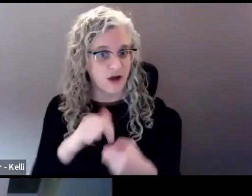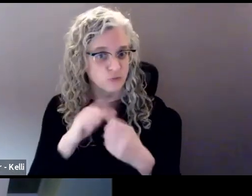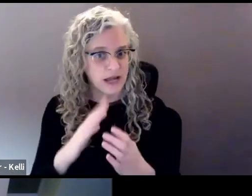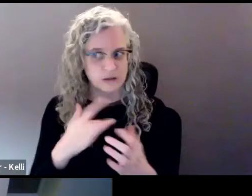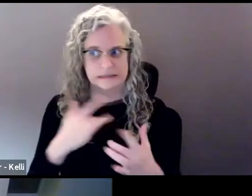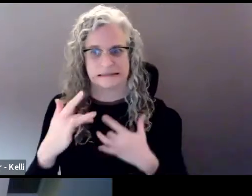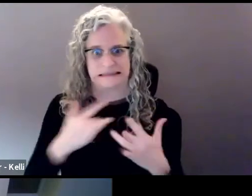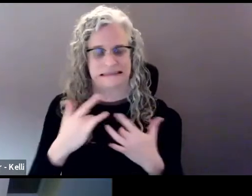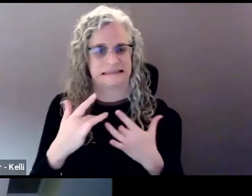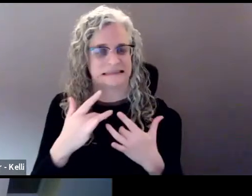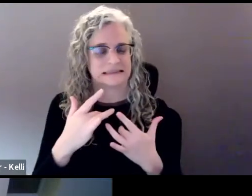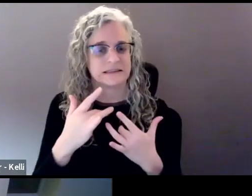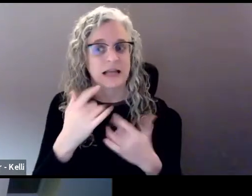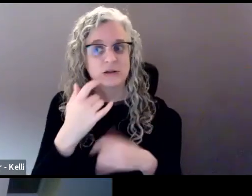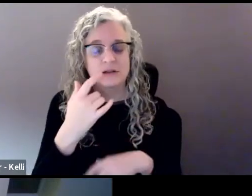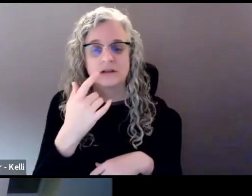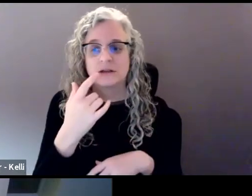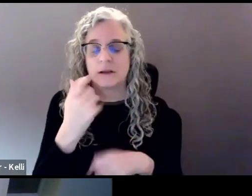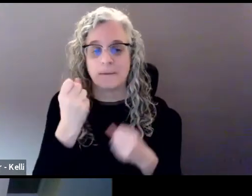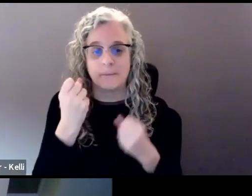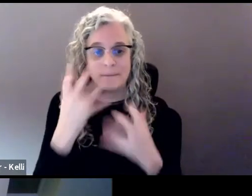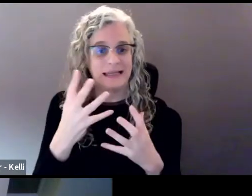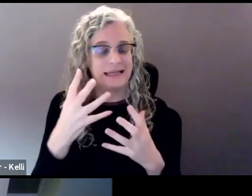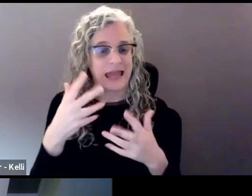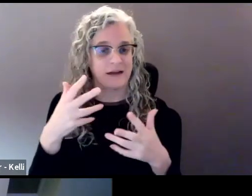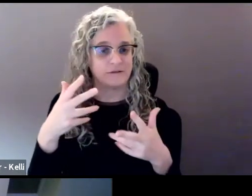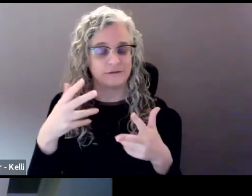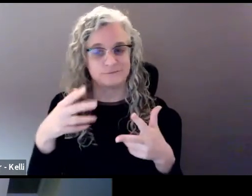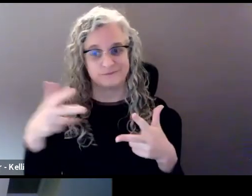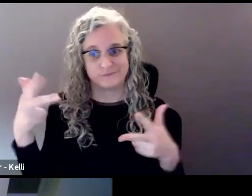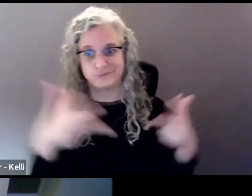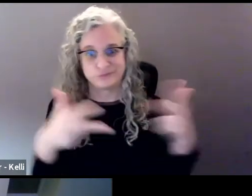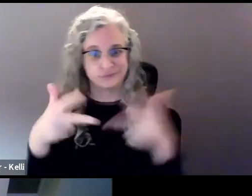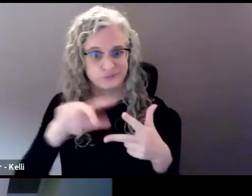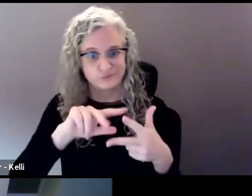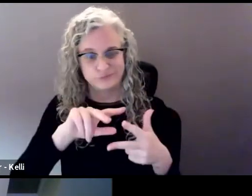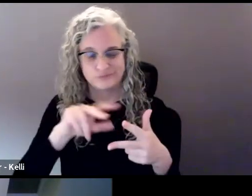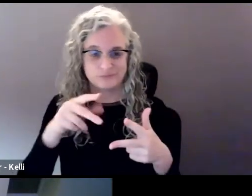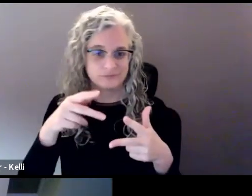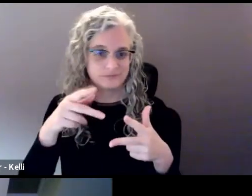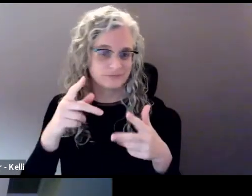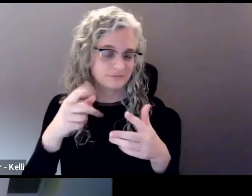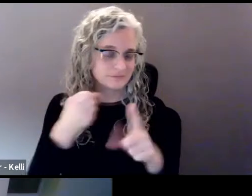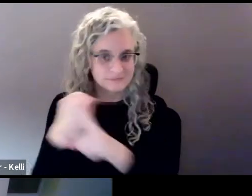which occurred while trying to cross streets. There simply aren't enough